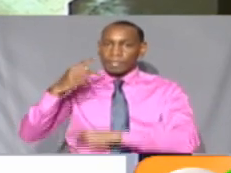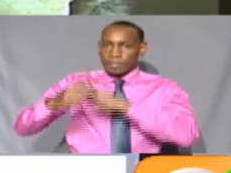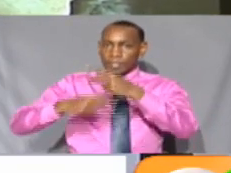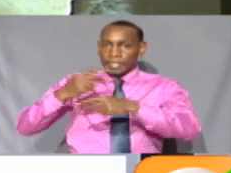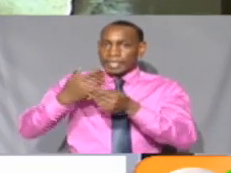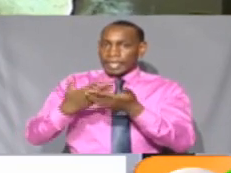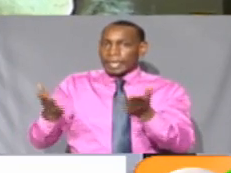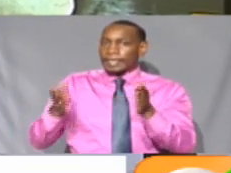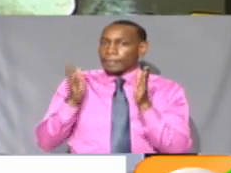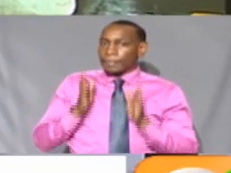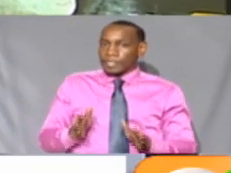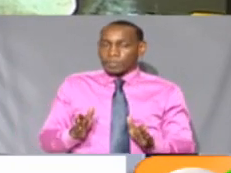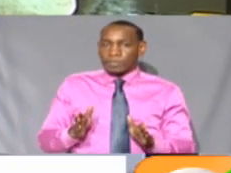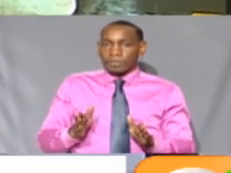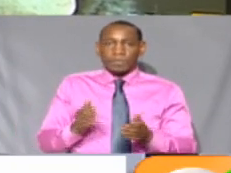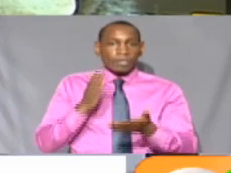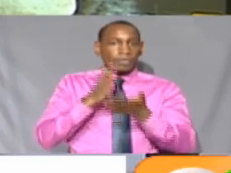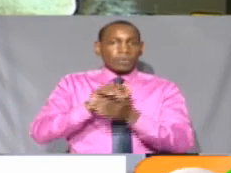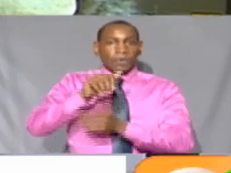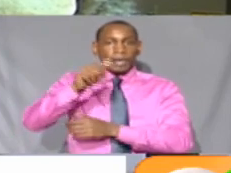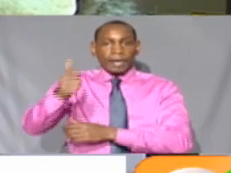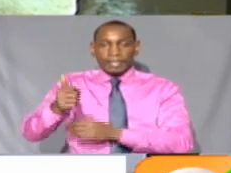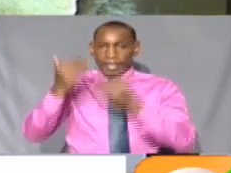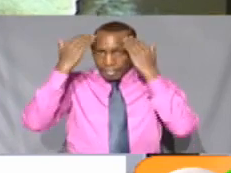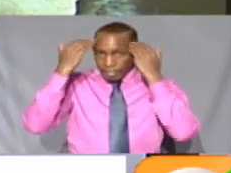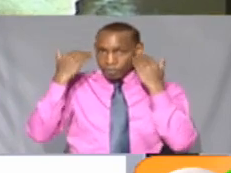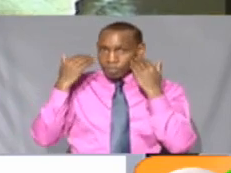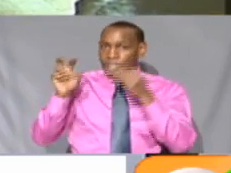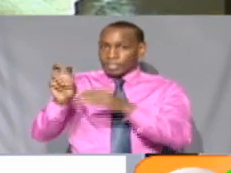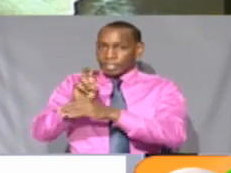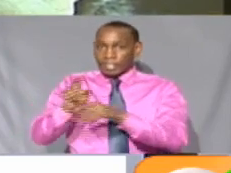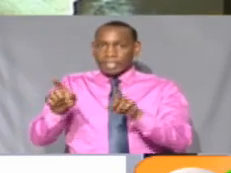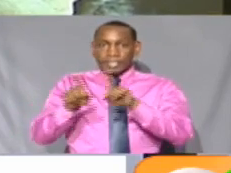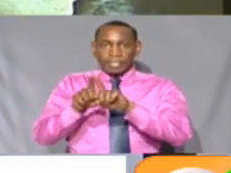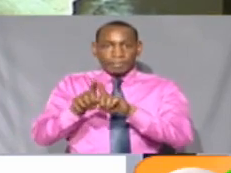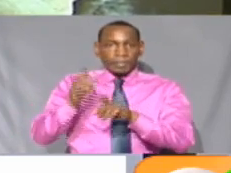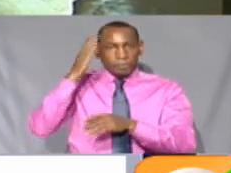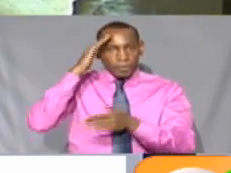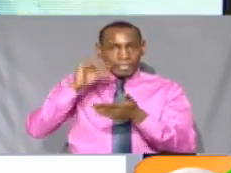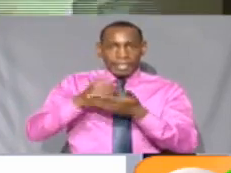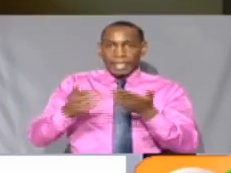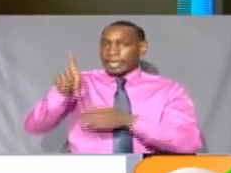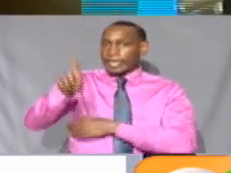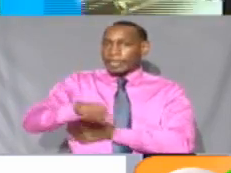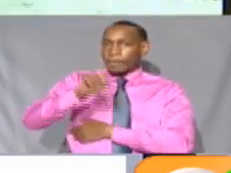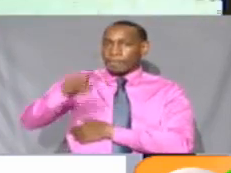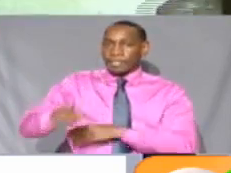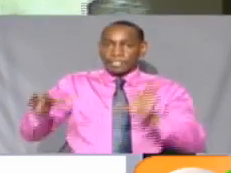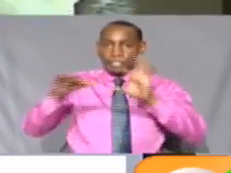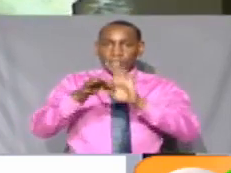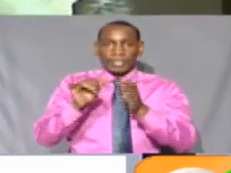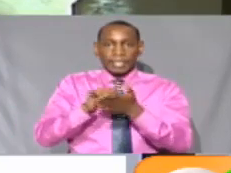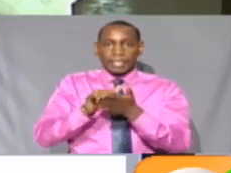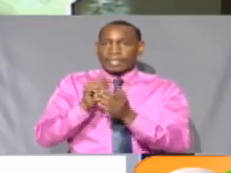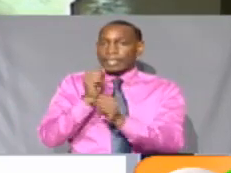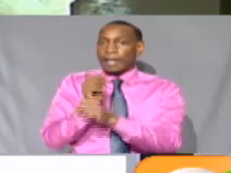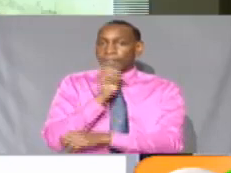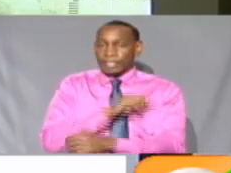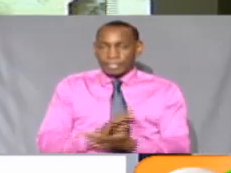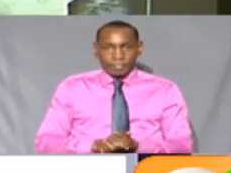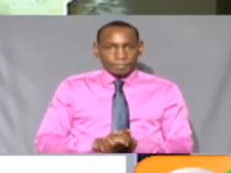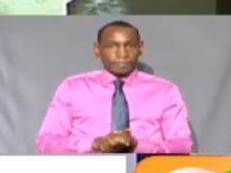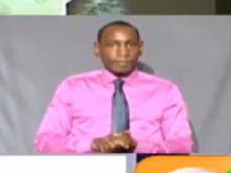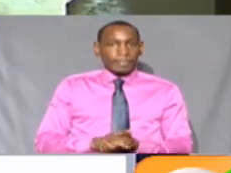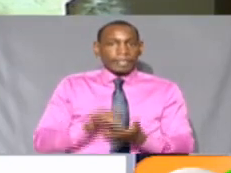proceedings against any person, of course, other than a court martial, in respect of any offense alleged to have been committed.